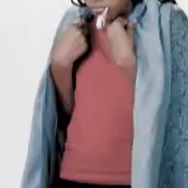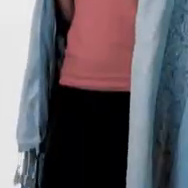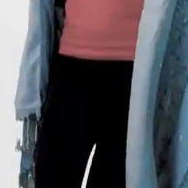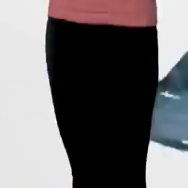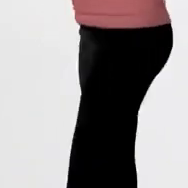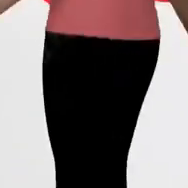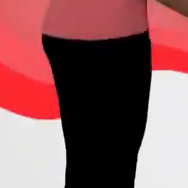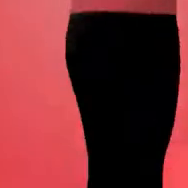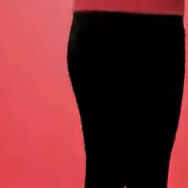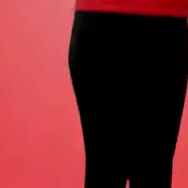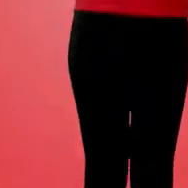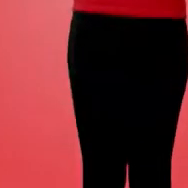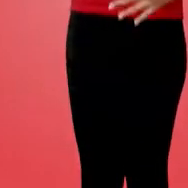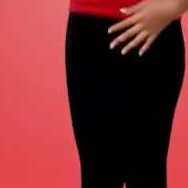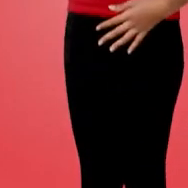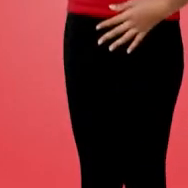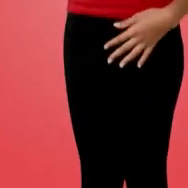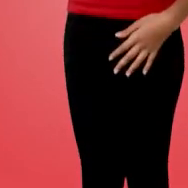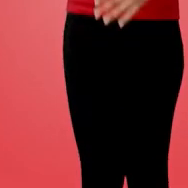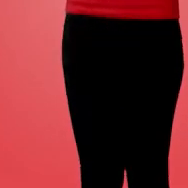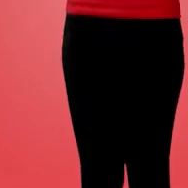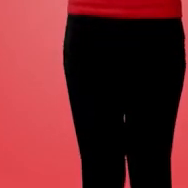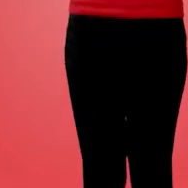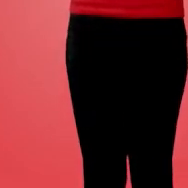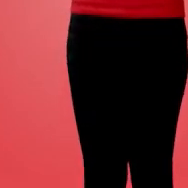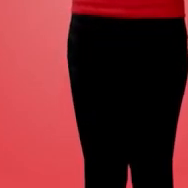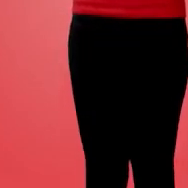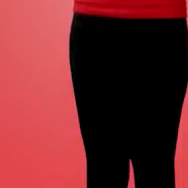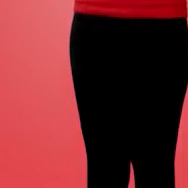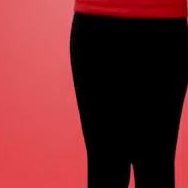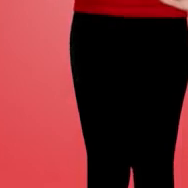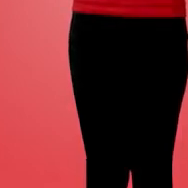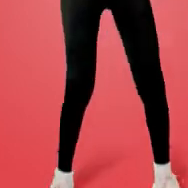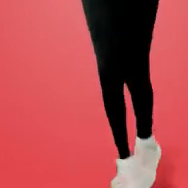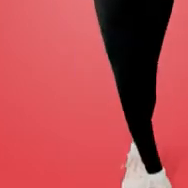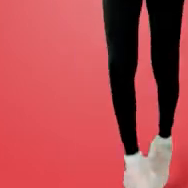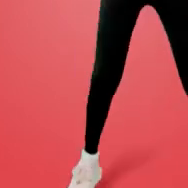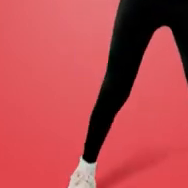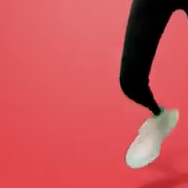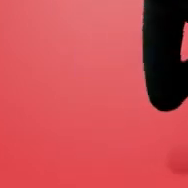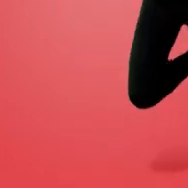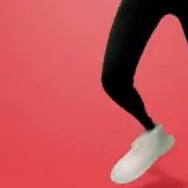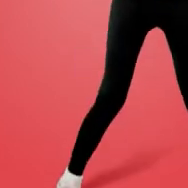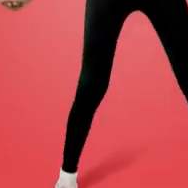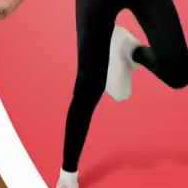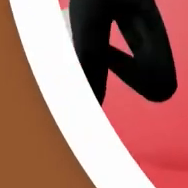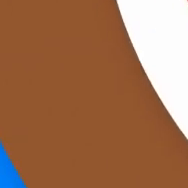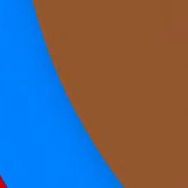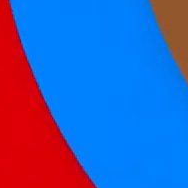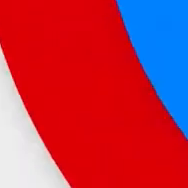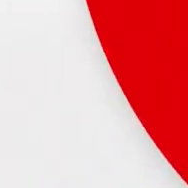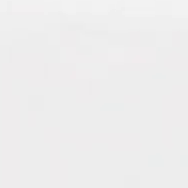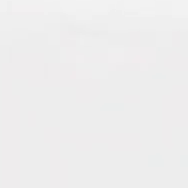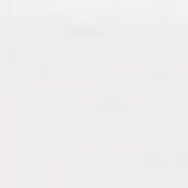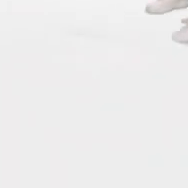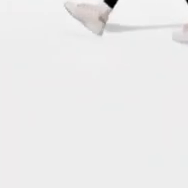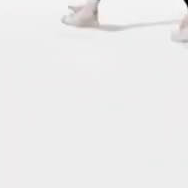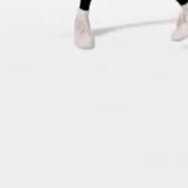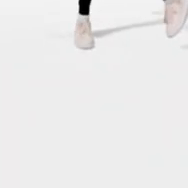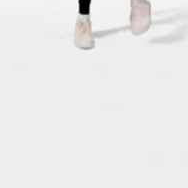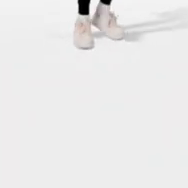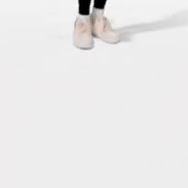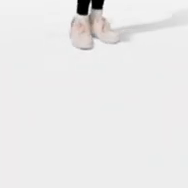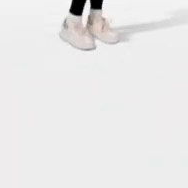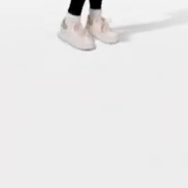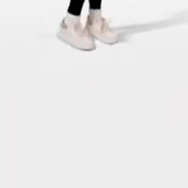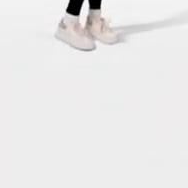Hit the road, Jack. Don't you come back no more, no more, no more, no more. Hit the road. Get back to living with